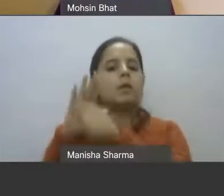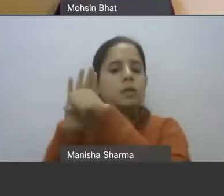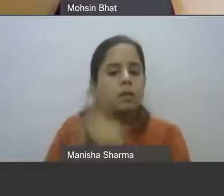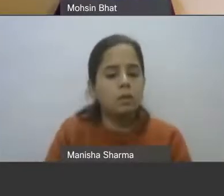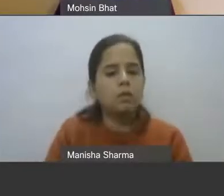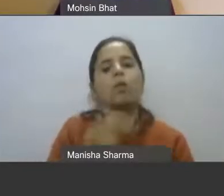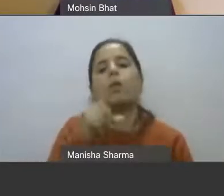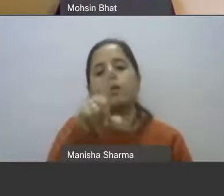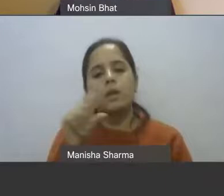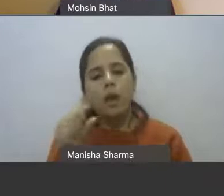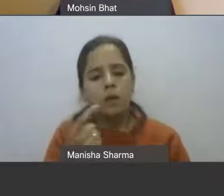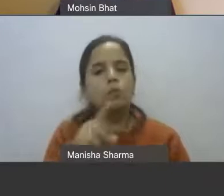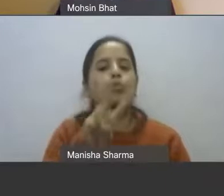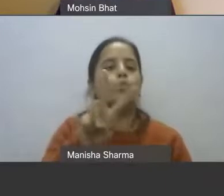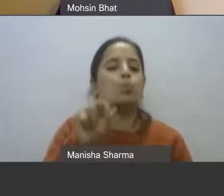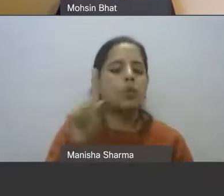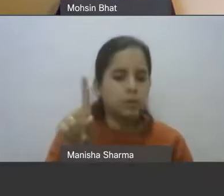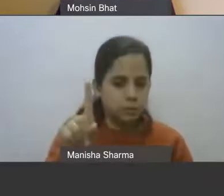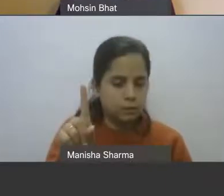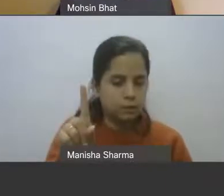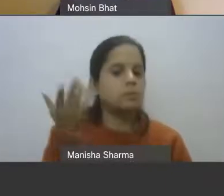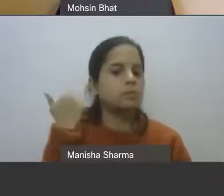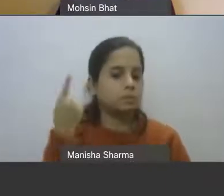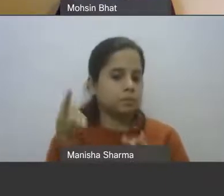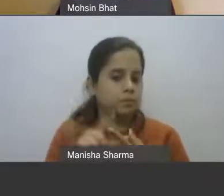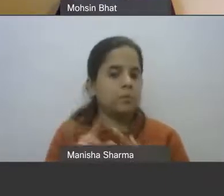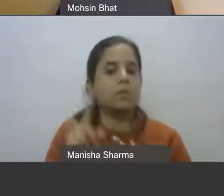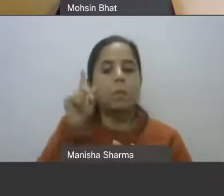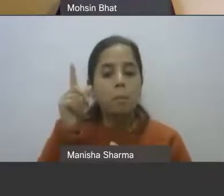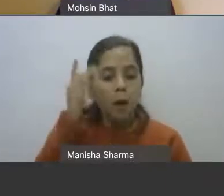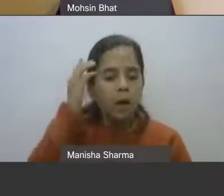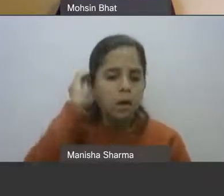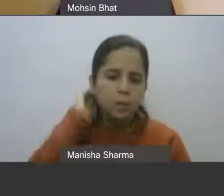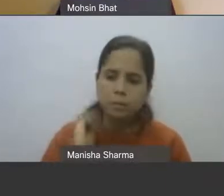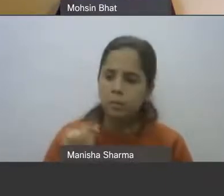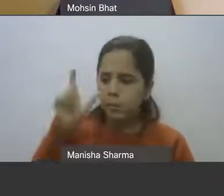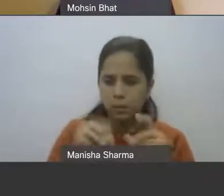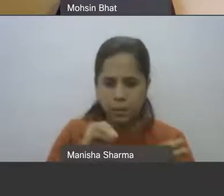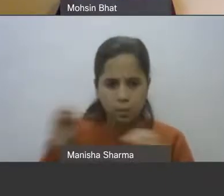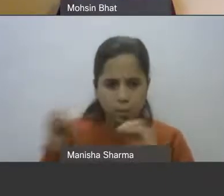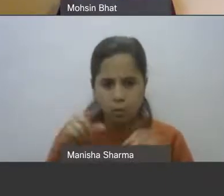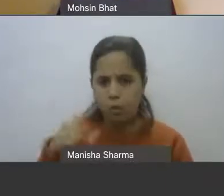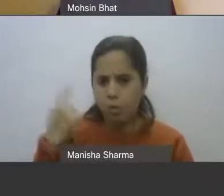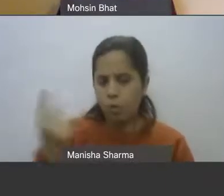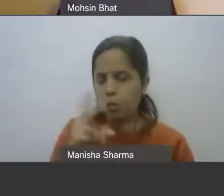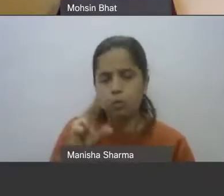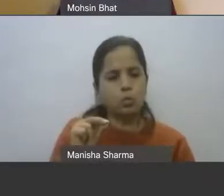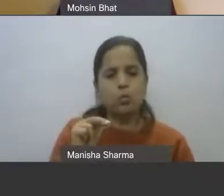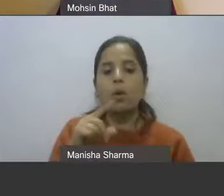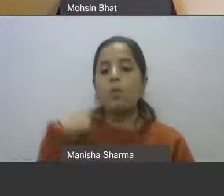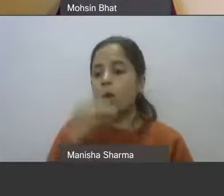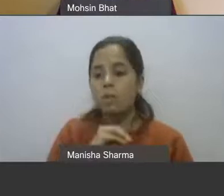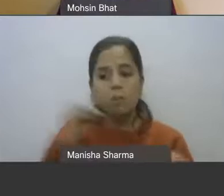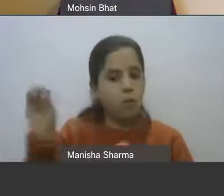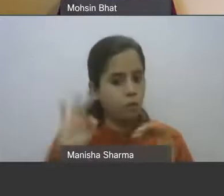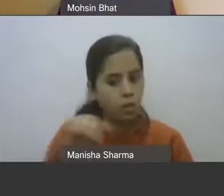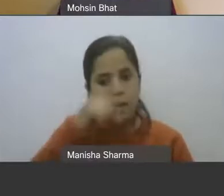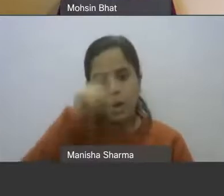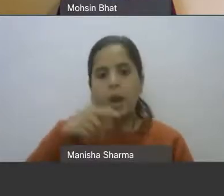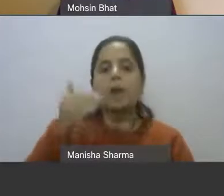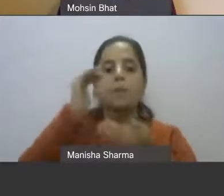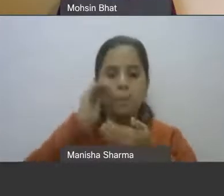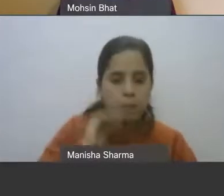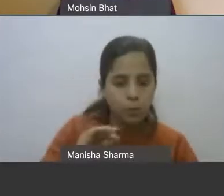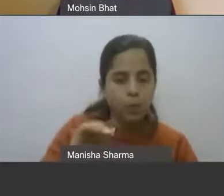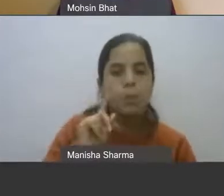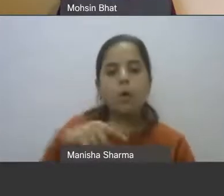21, among other things, but also by the fact that this is not only dealing with people who are migrants, but also people who are non-migrants, who are in India, who are born in India,